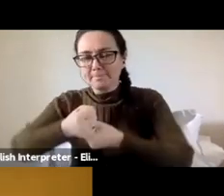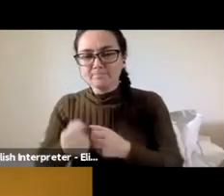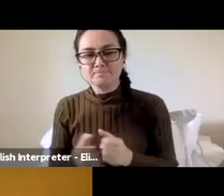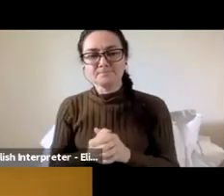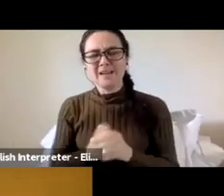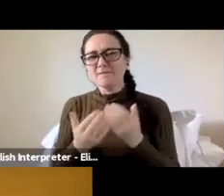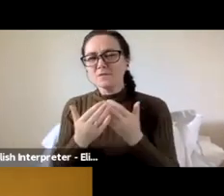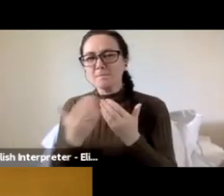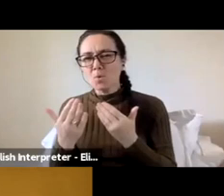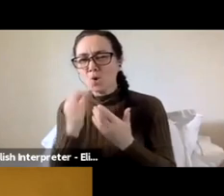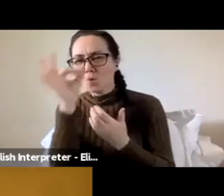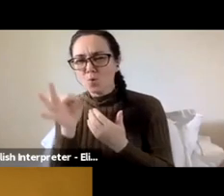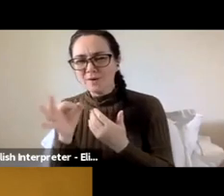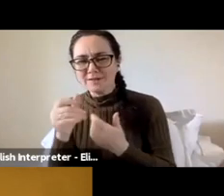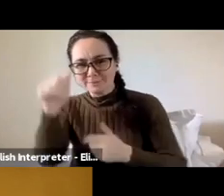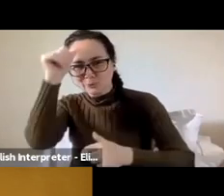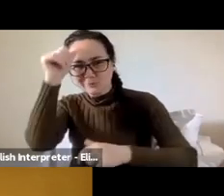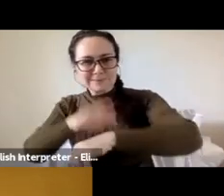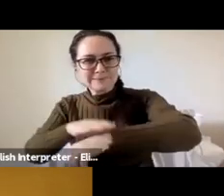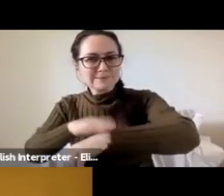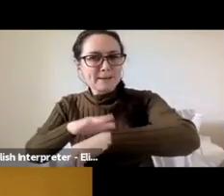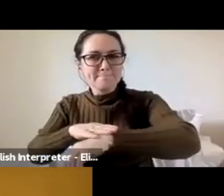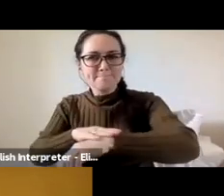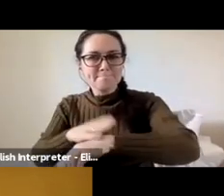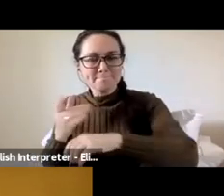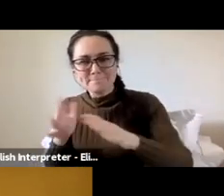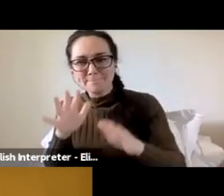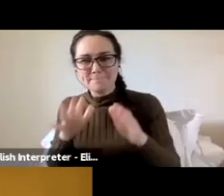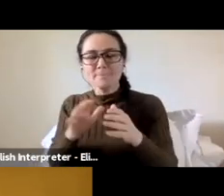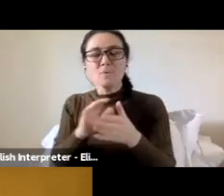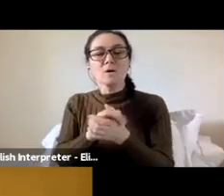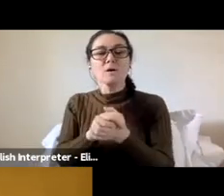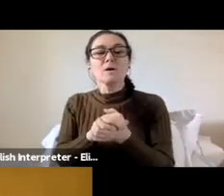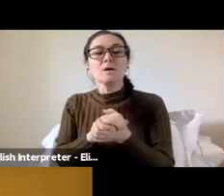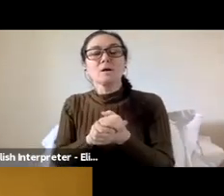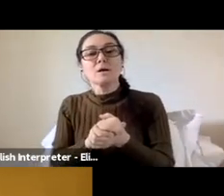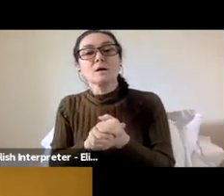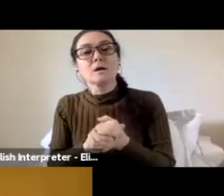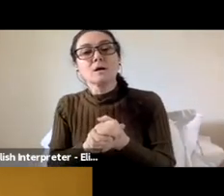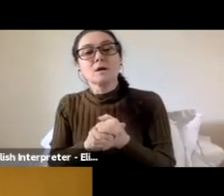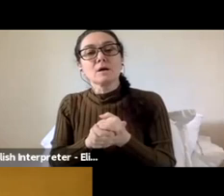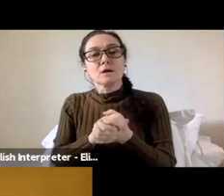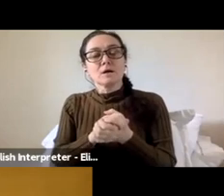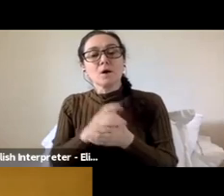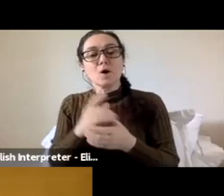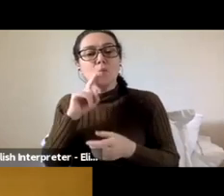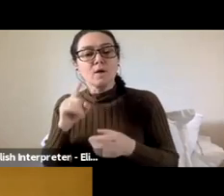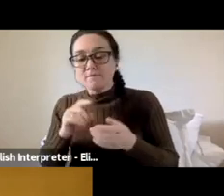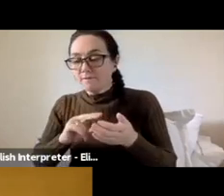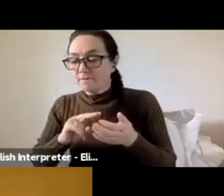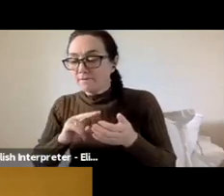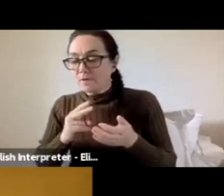questions. I'm just conscious of time, so we have we're going to hear from Mhairi from the Human Rights Consortium just momentarily. So if we